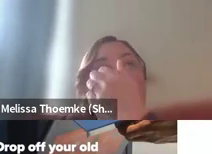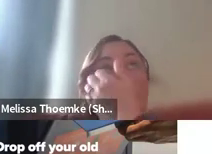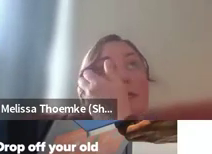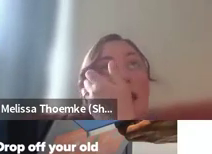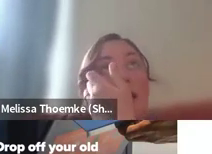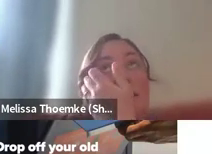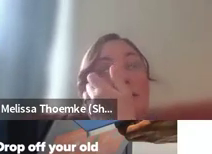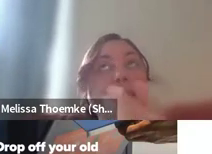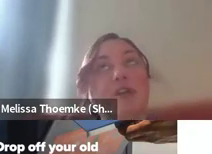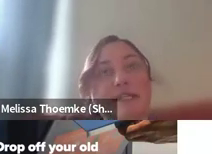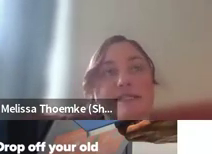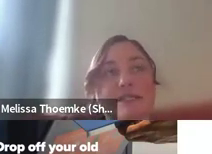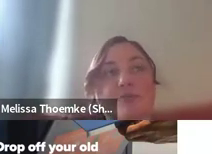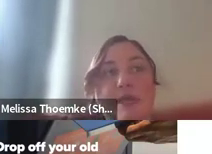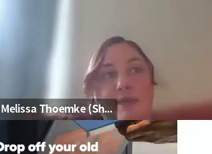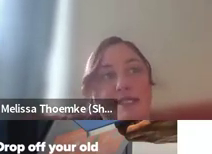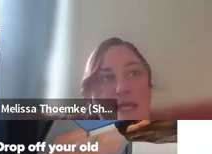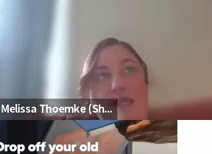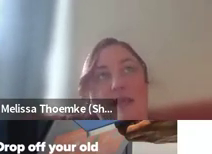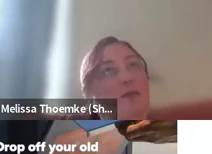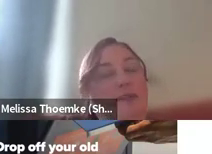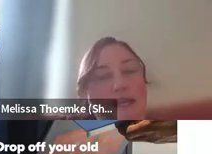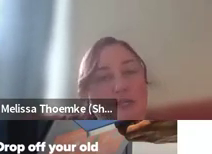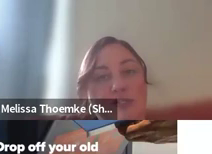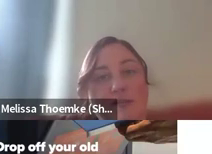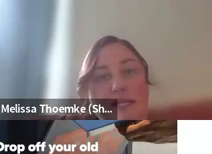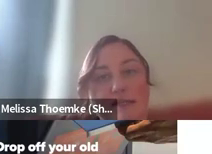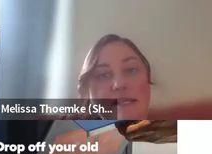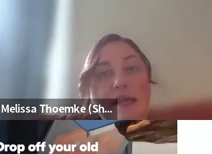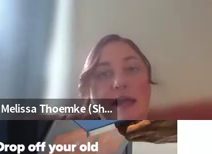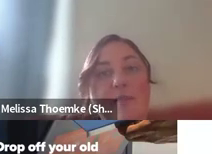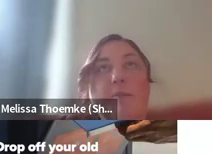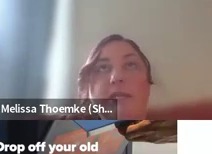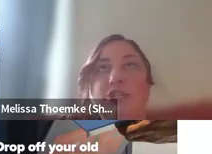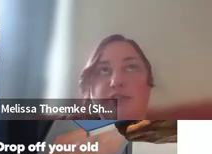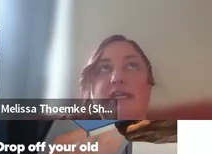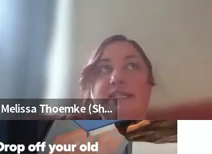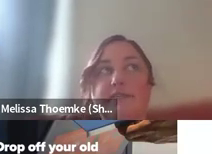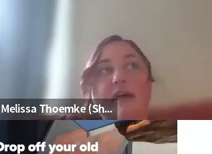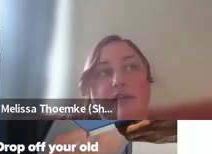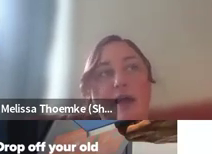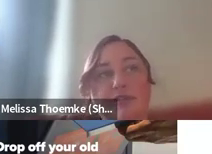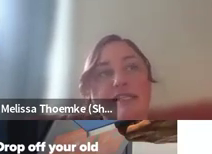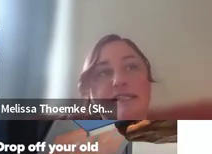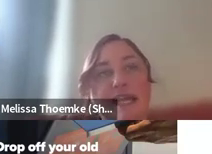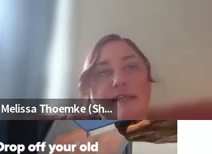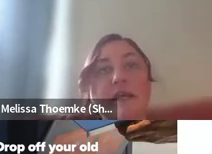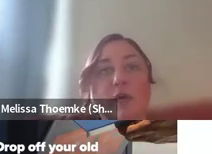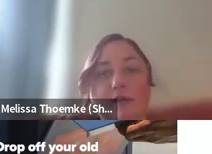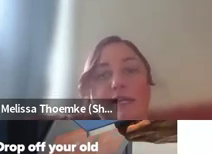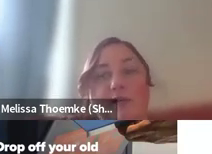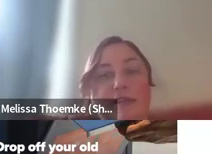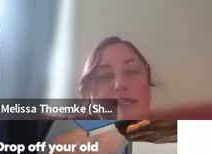and Tylenol, not trying to minimize pain and what that actually means, but just trying to give other options